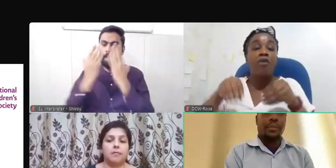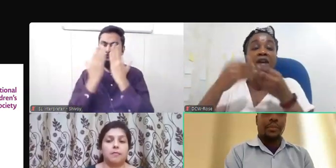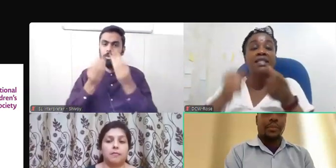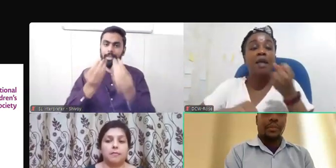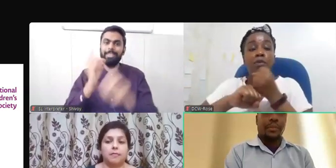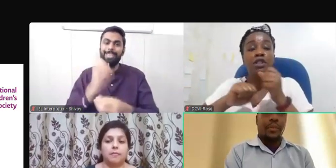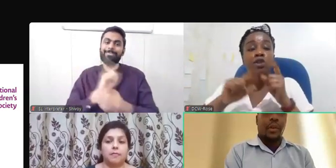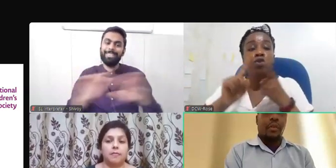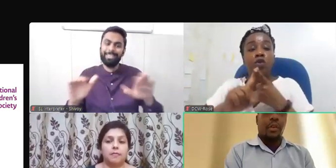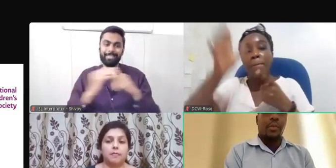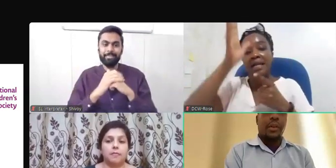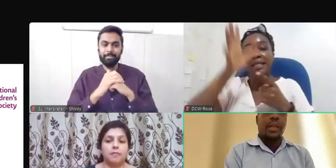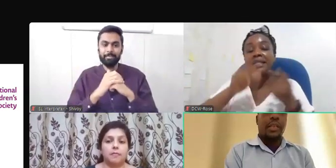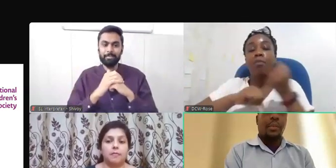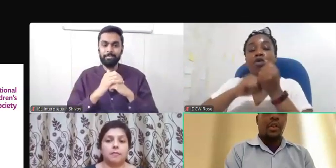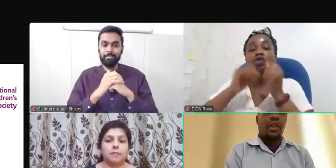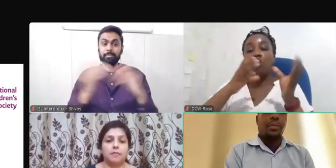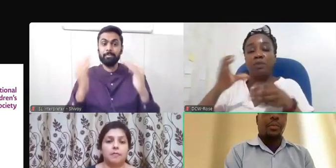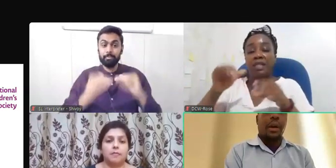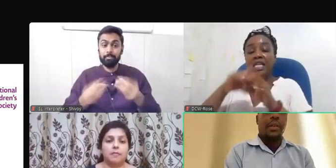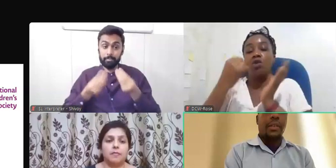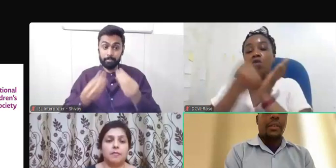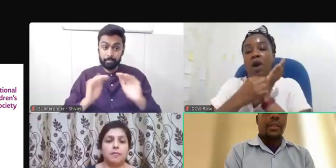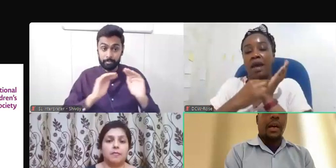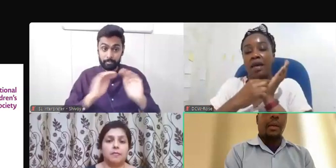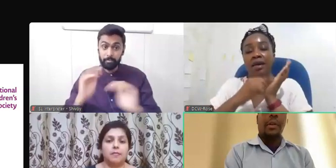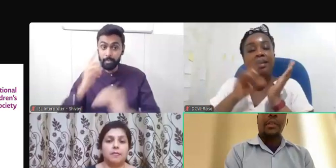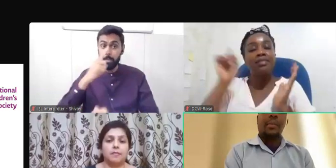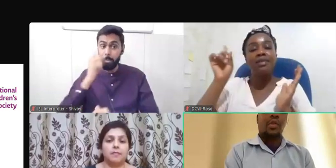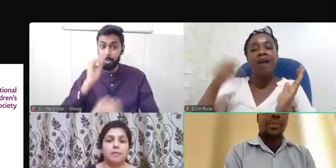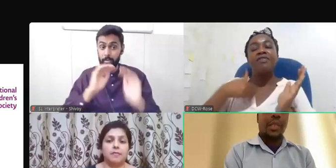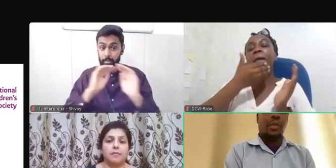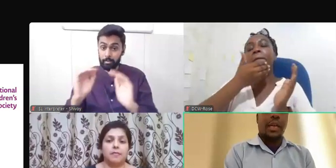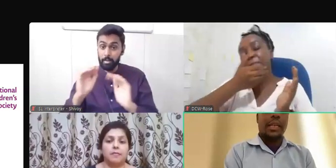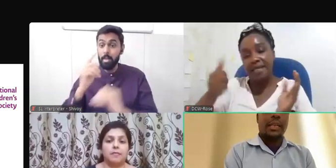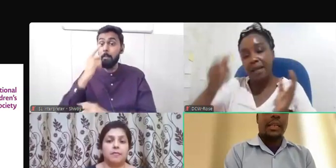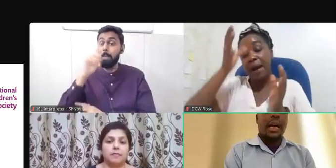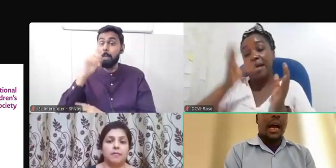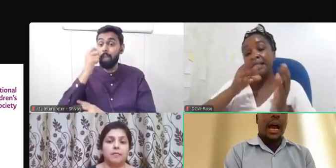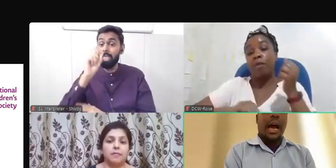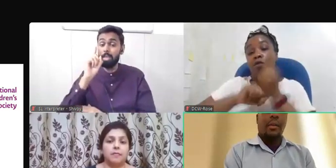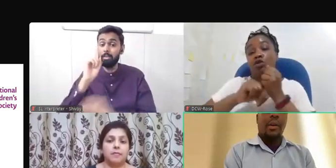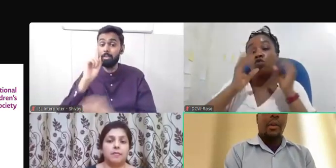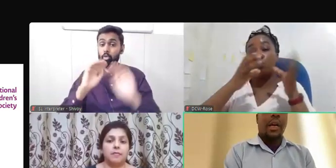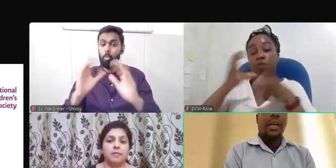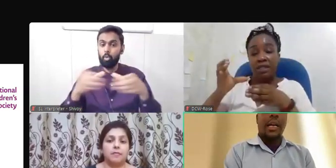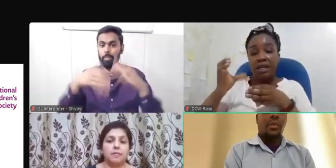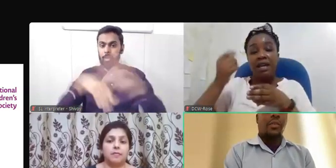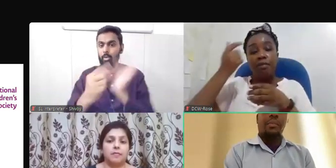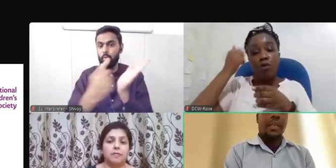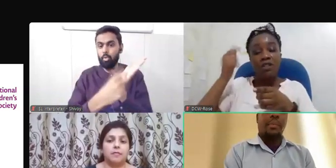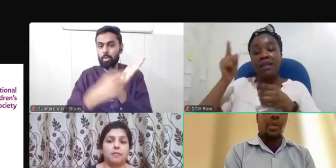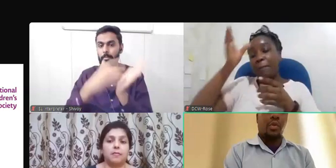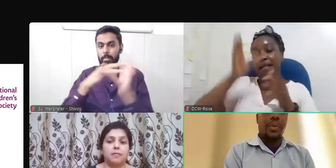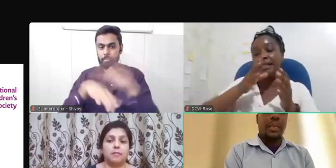children. We also provided support to parents, parent support groups in Uganda. And Uganda has one of